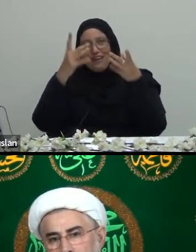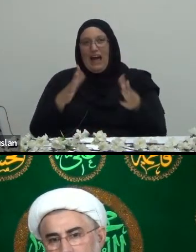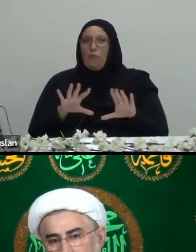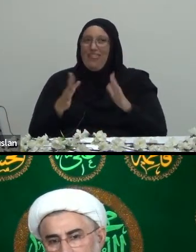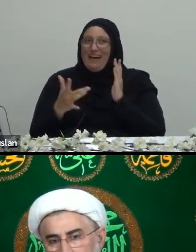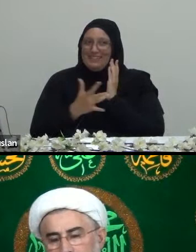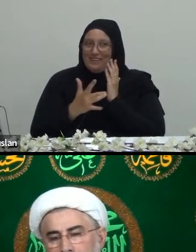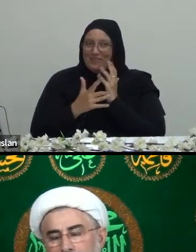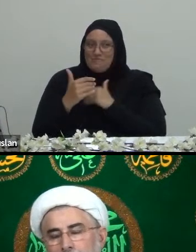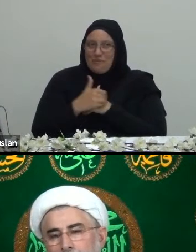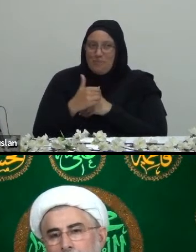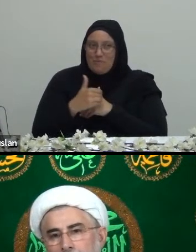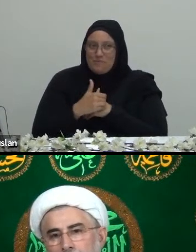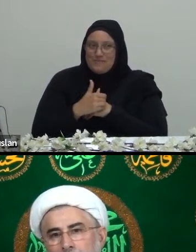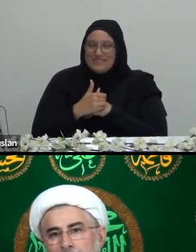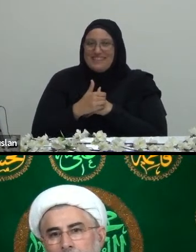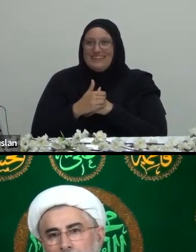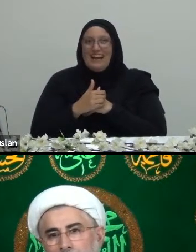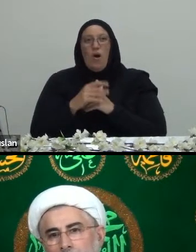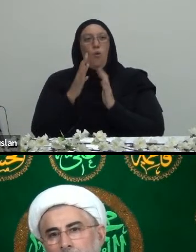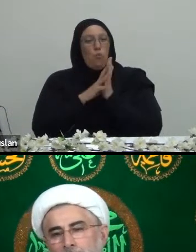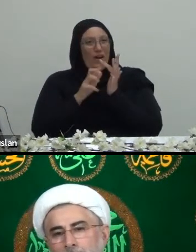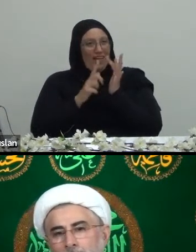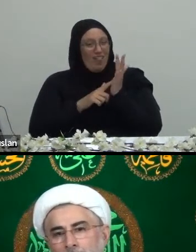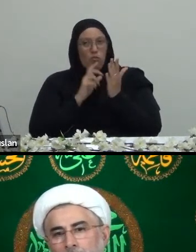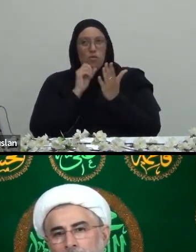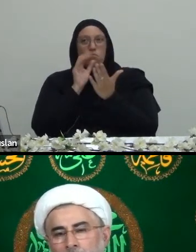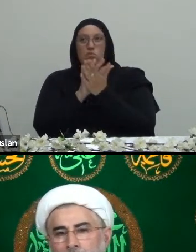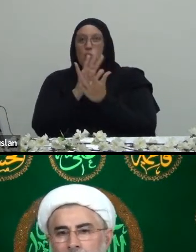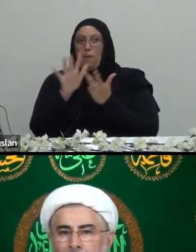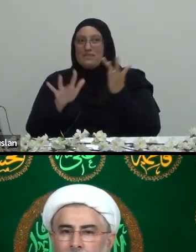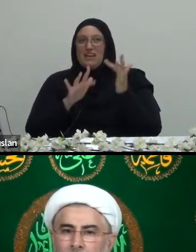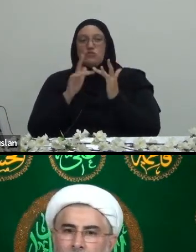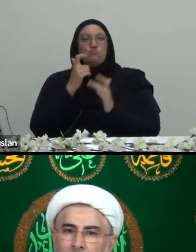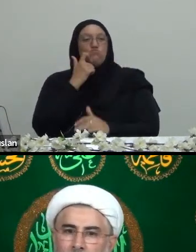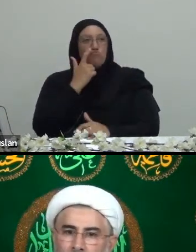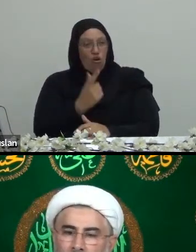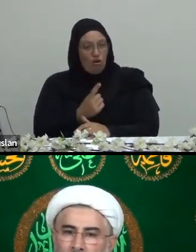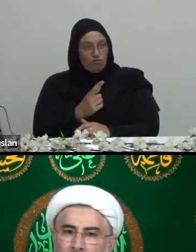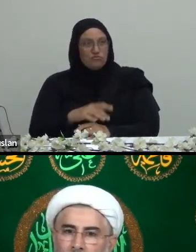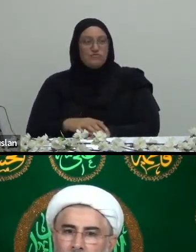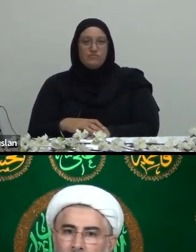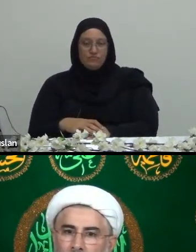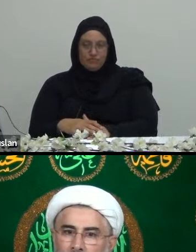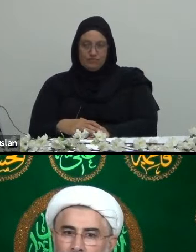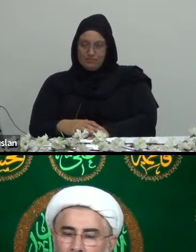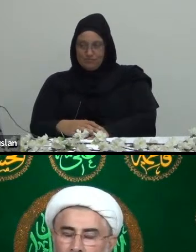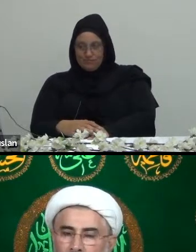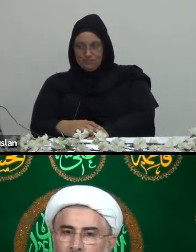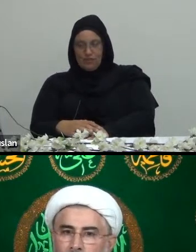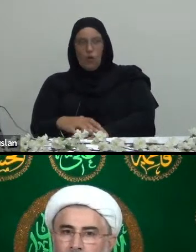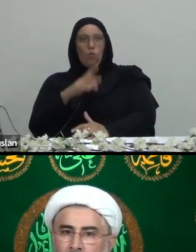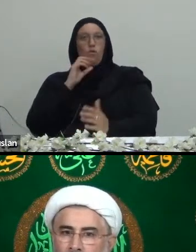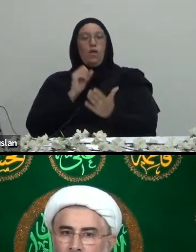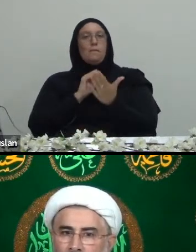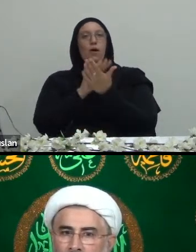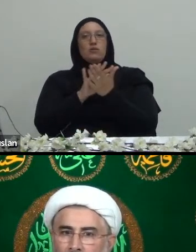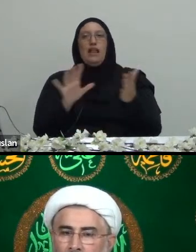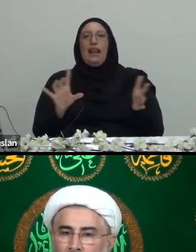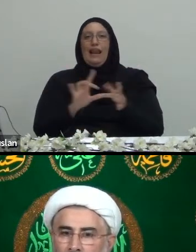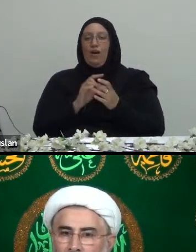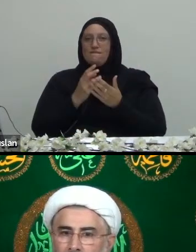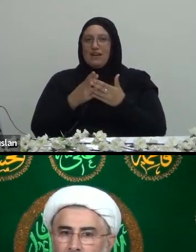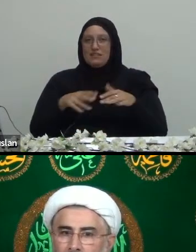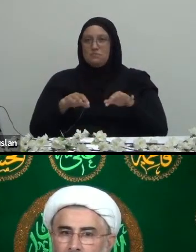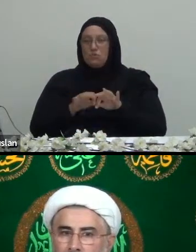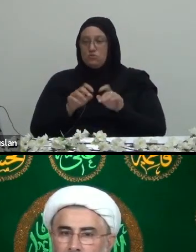difficulties. The will be uploaded to our website tomorrow, and the link will be posted on Facebook as well. And of